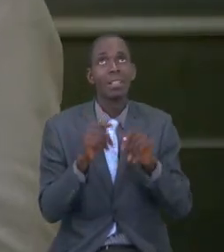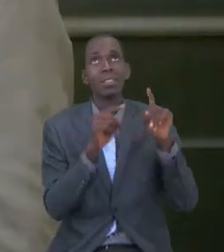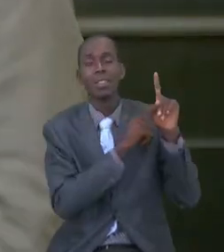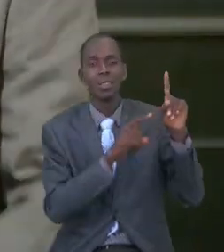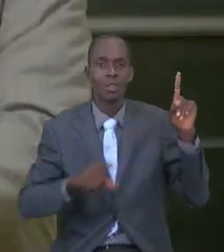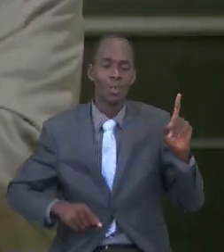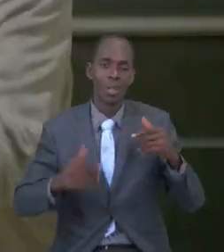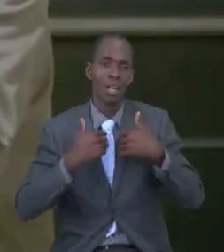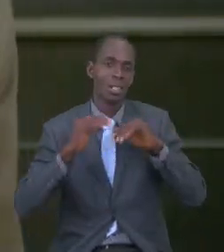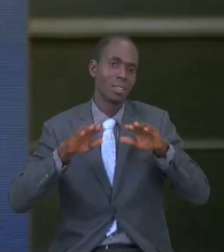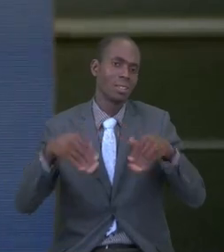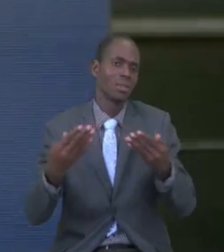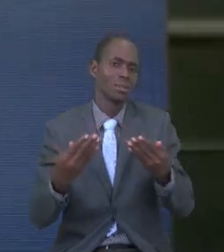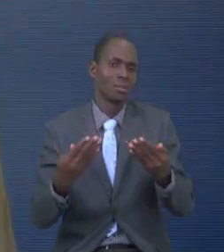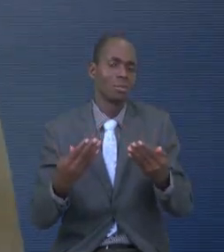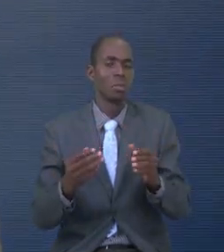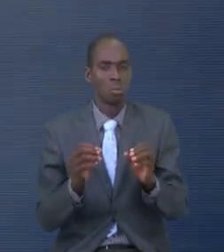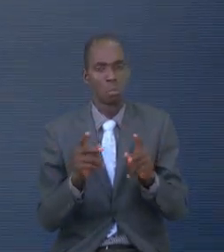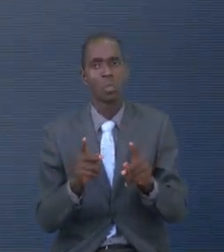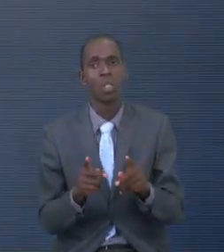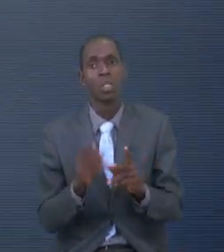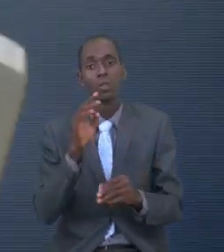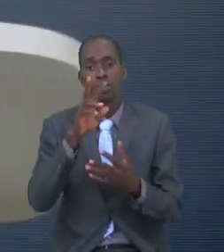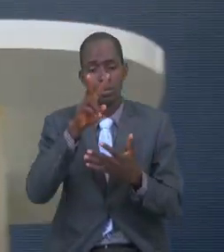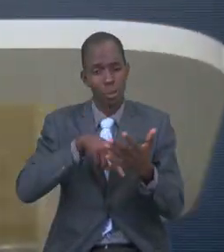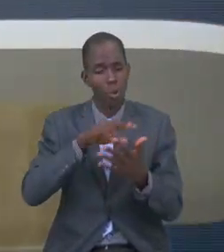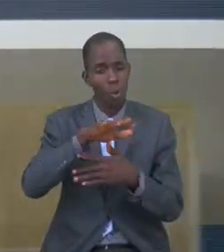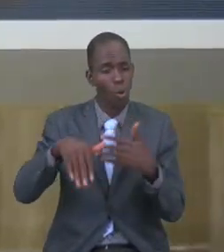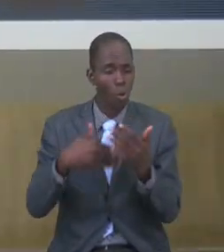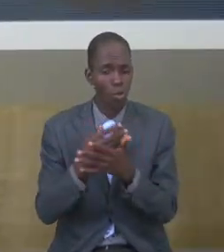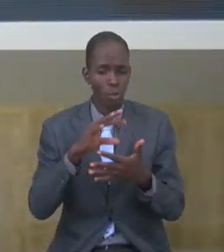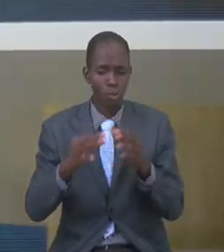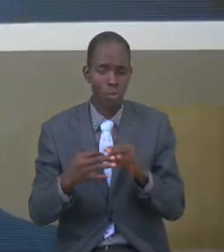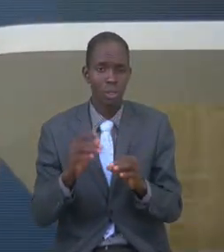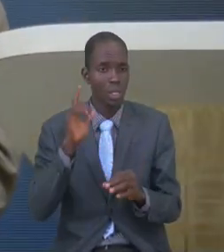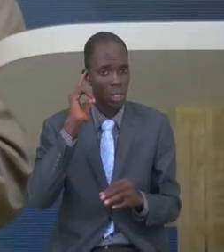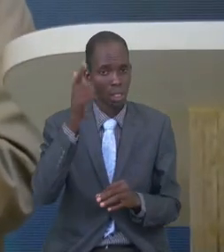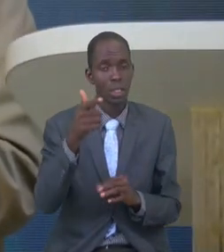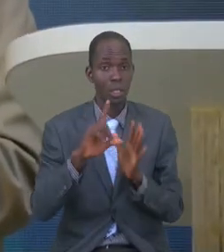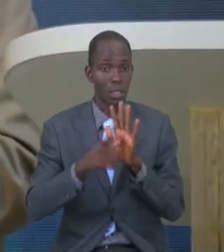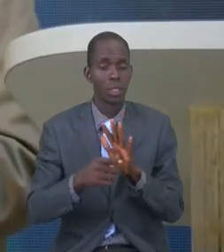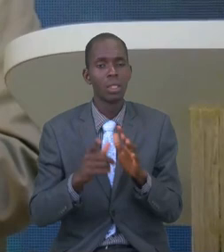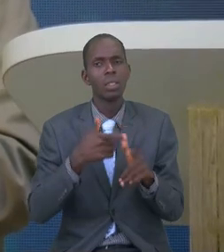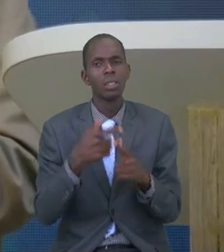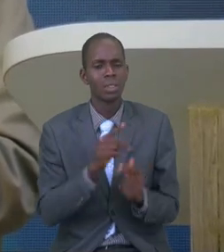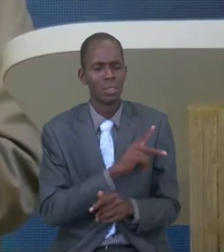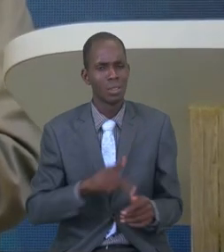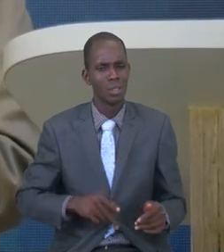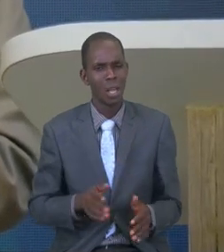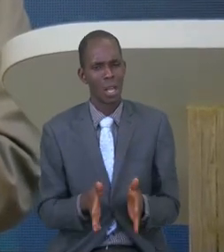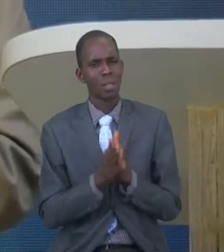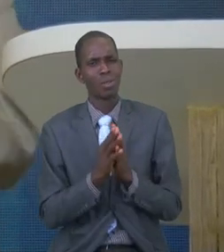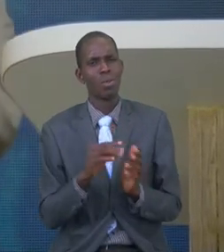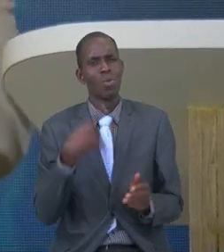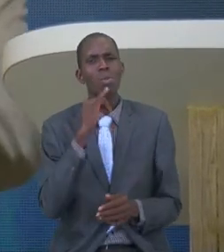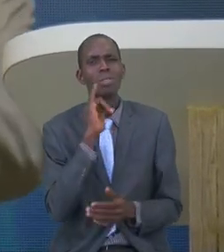has given. Now, if you read the whole story yourself later, so the king said, who is that? What does he